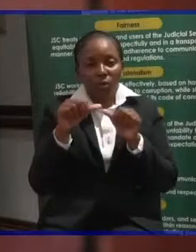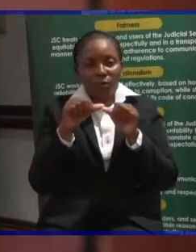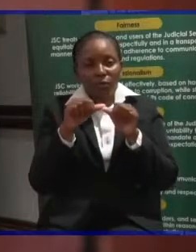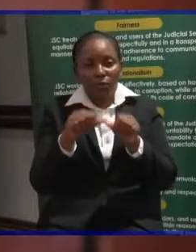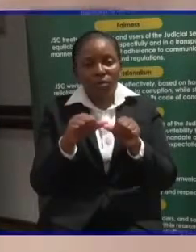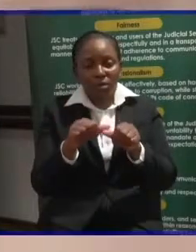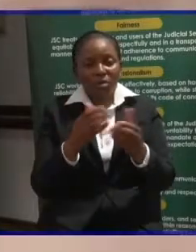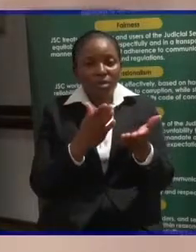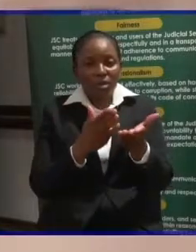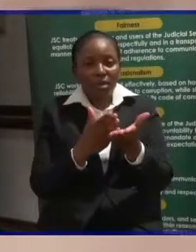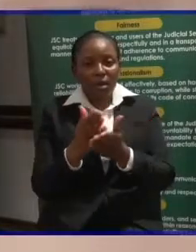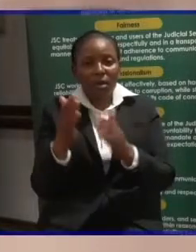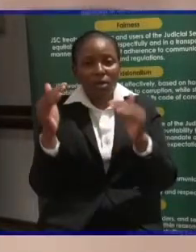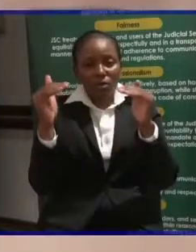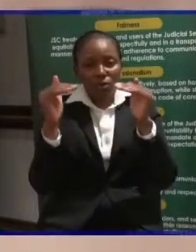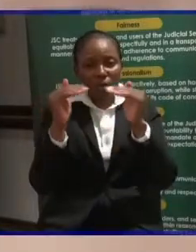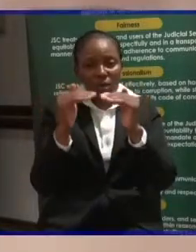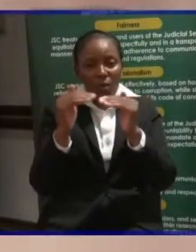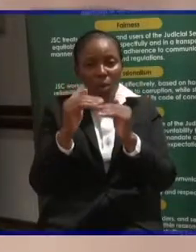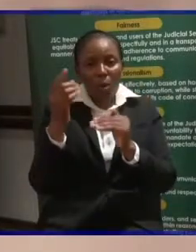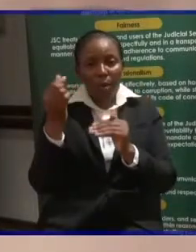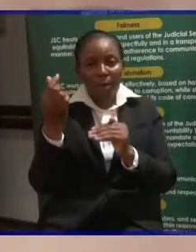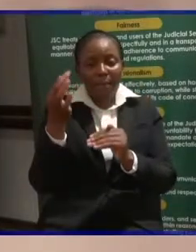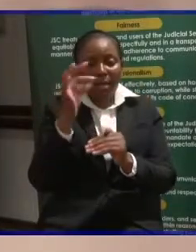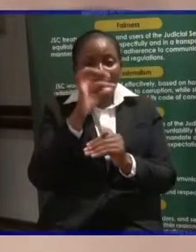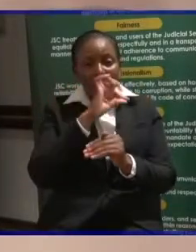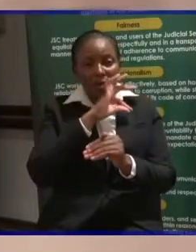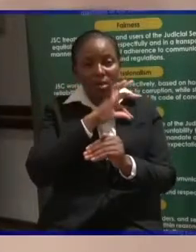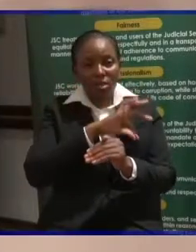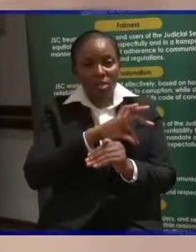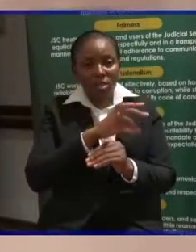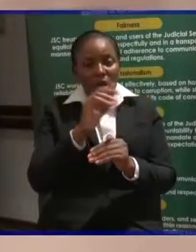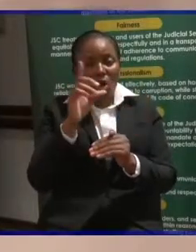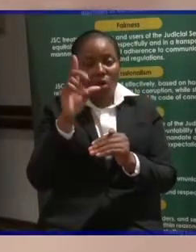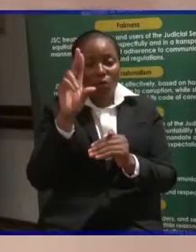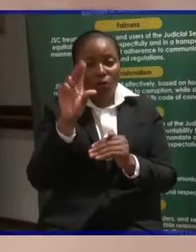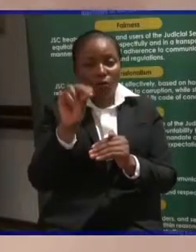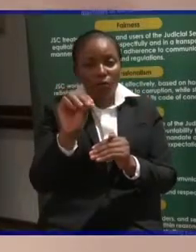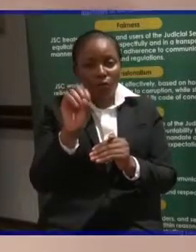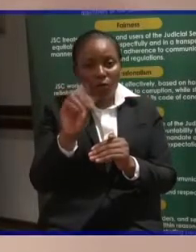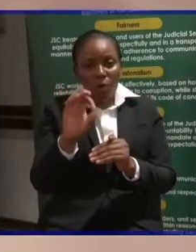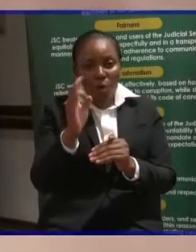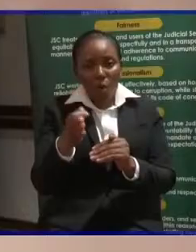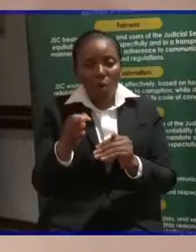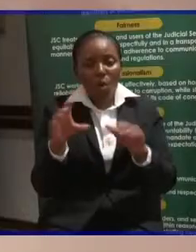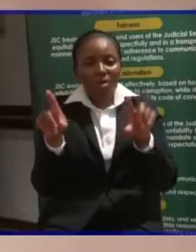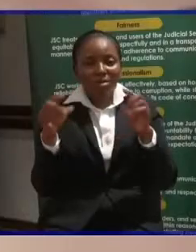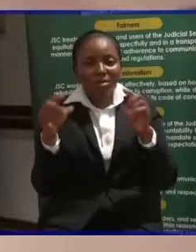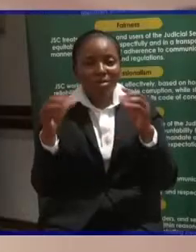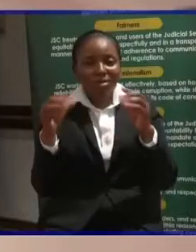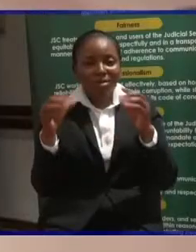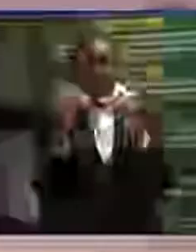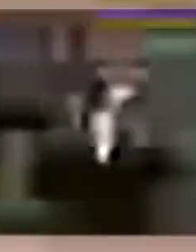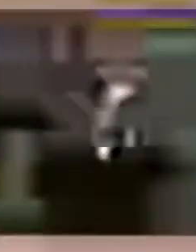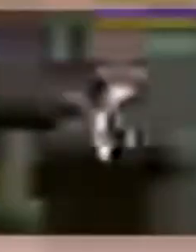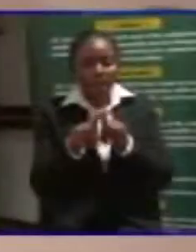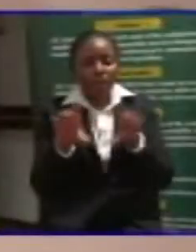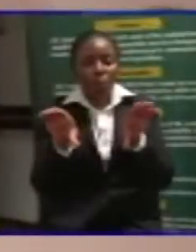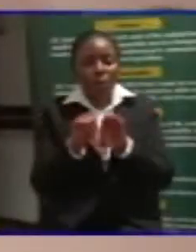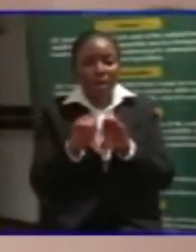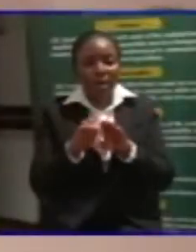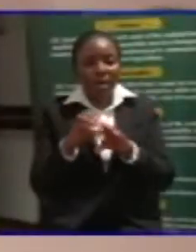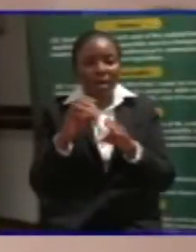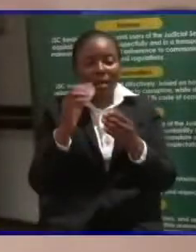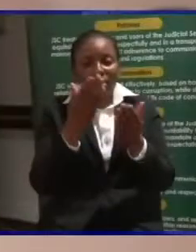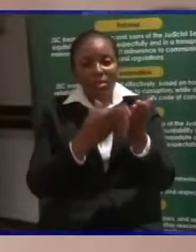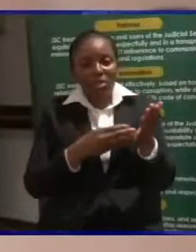right to equal remuneration for similar work provided for under Section